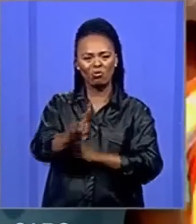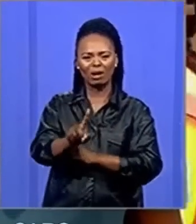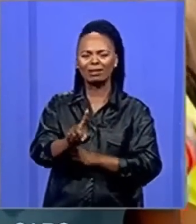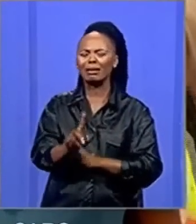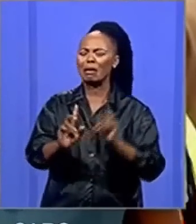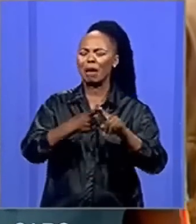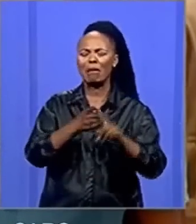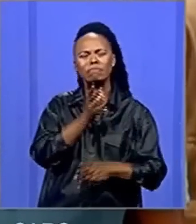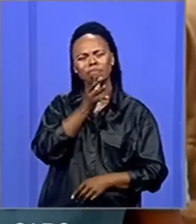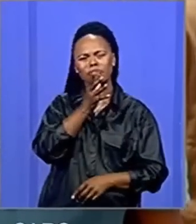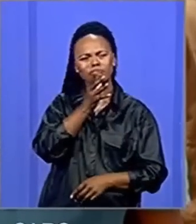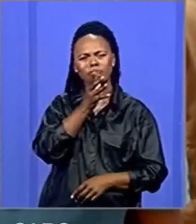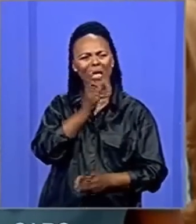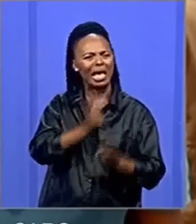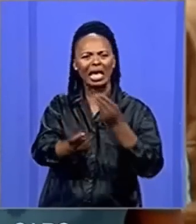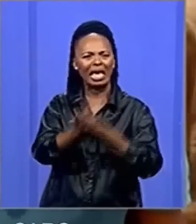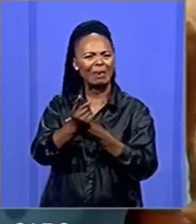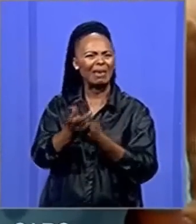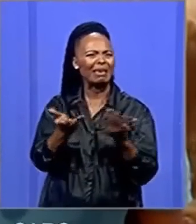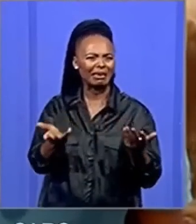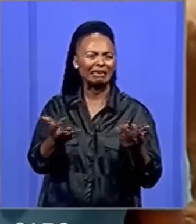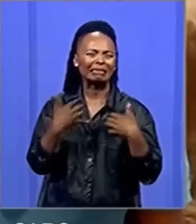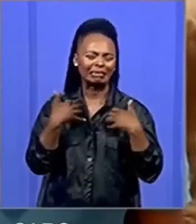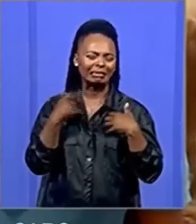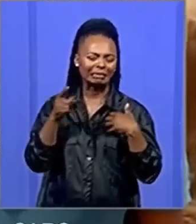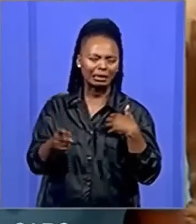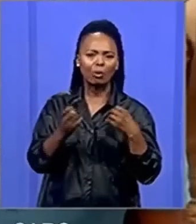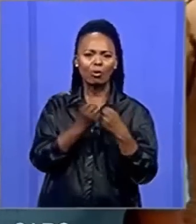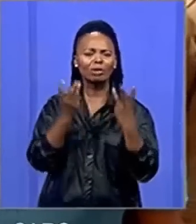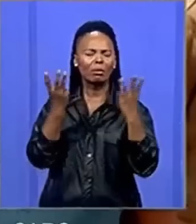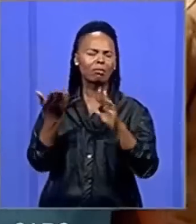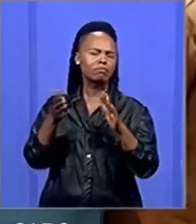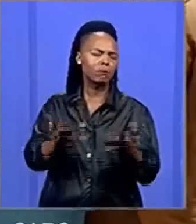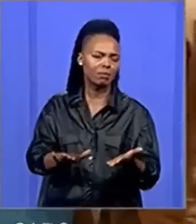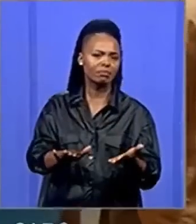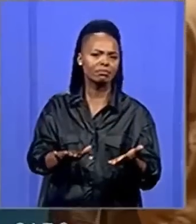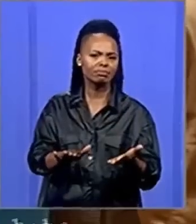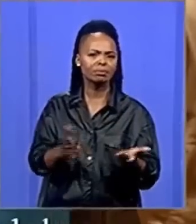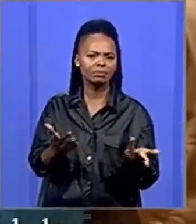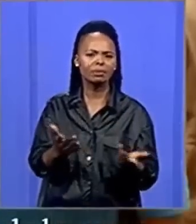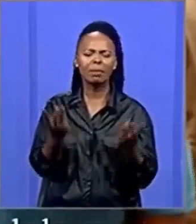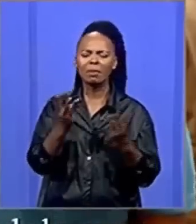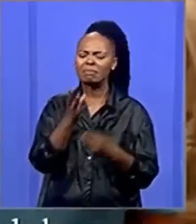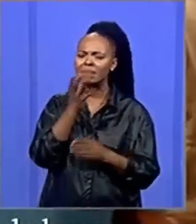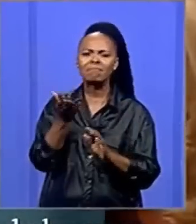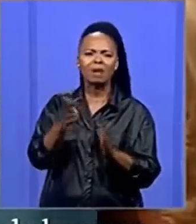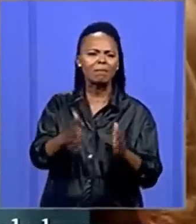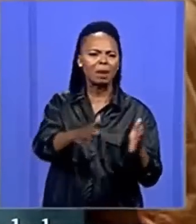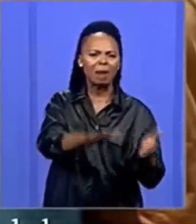tše dintši ene re lobile maphelo a mantši mo e leng gore re kgopela gore